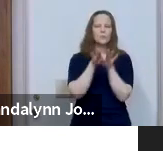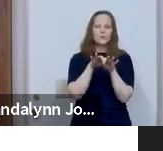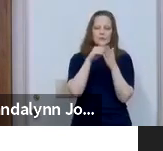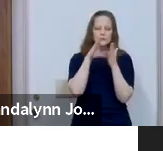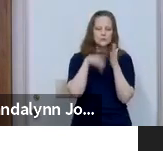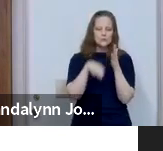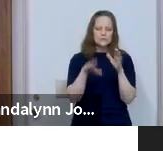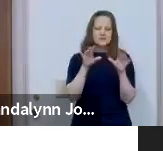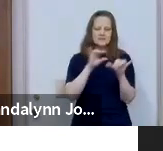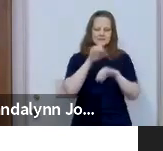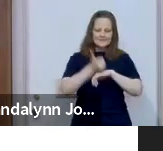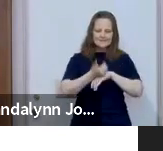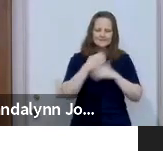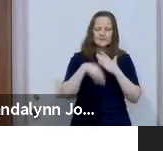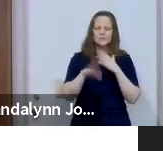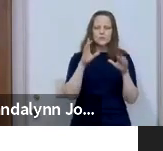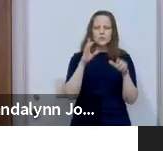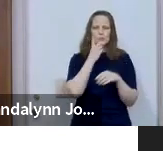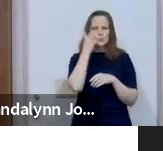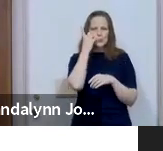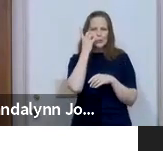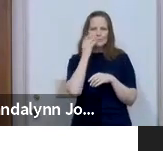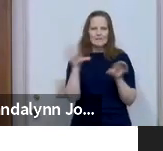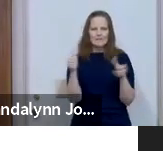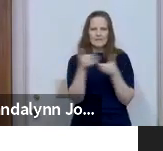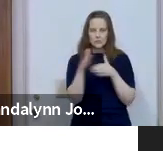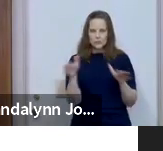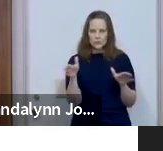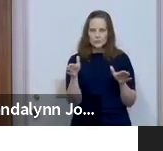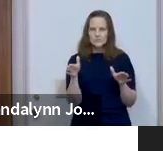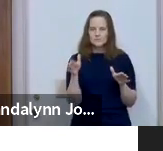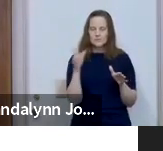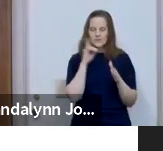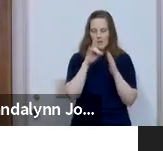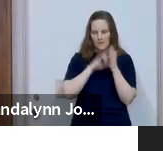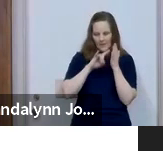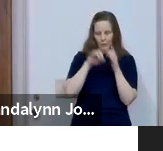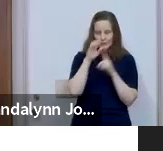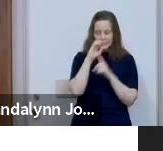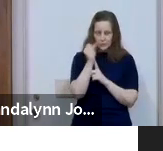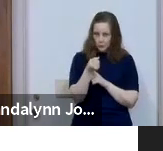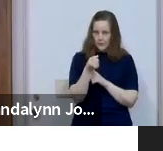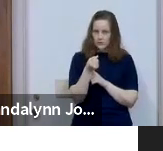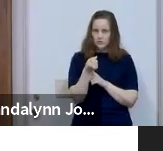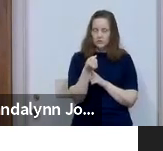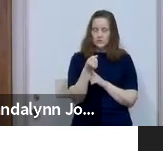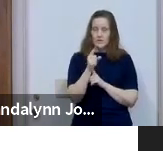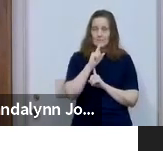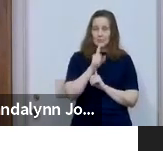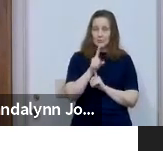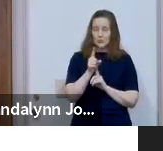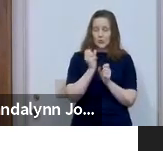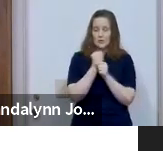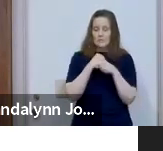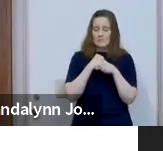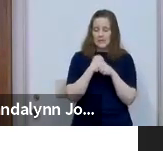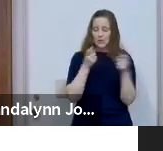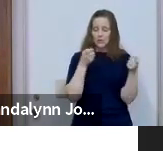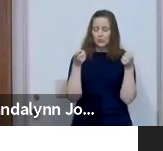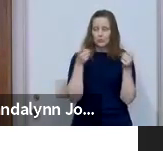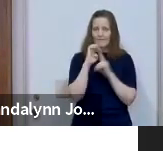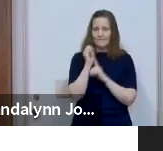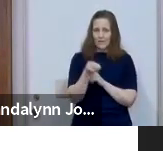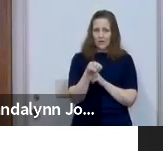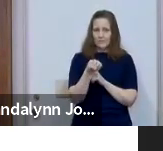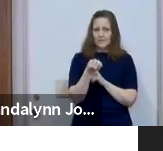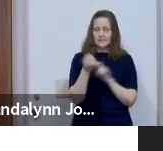into the residence halls and into their classrooms to monitor the situation and make sure that we're creating as controlled of an environment